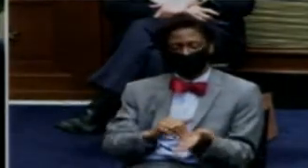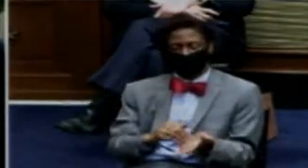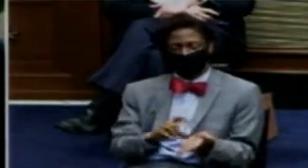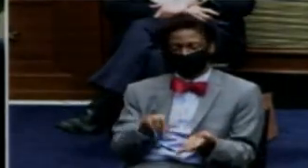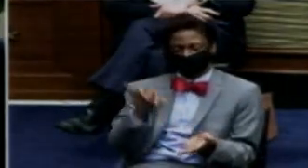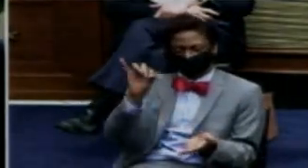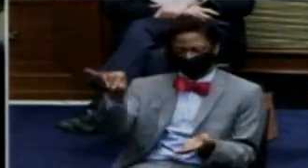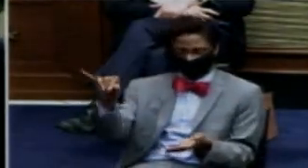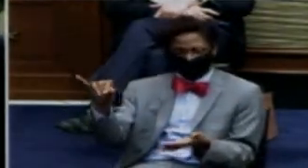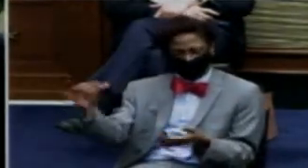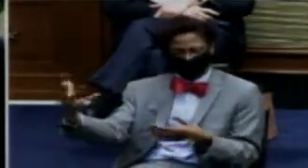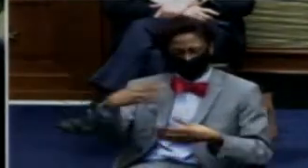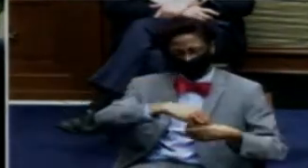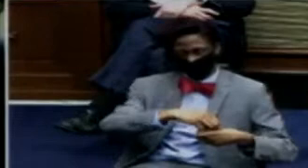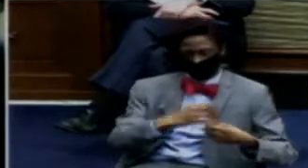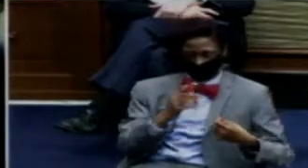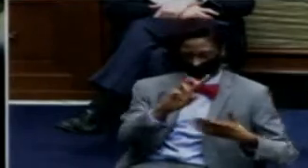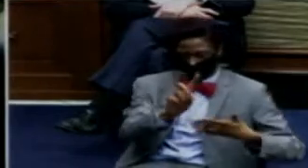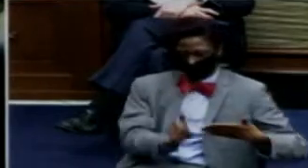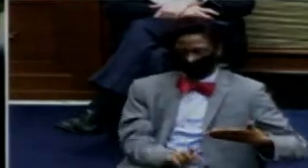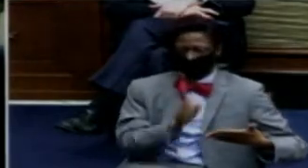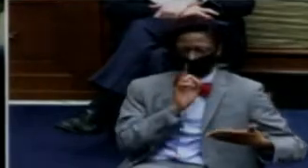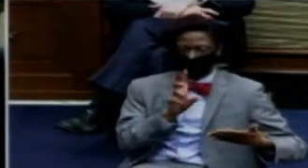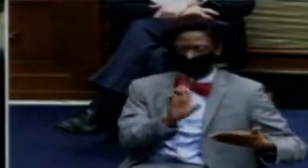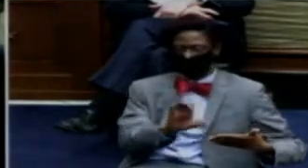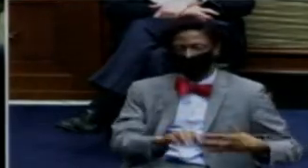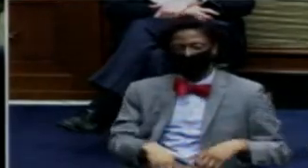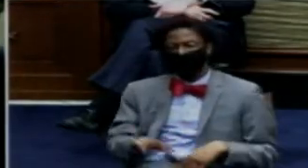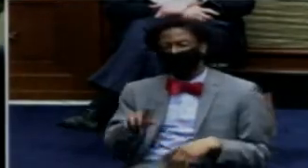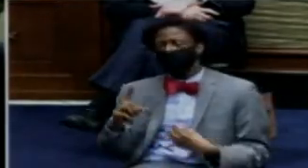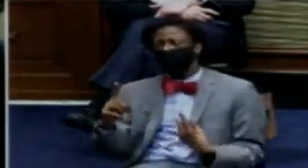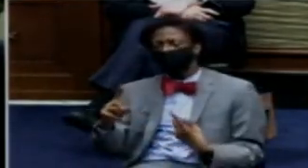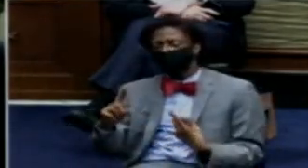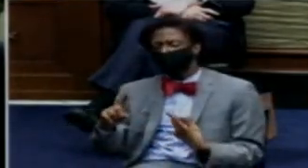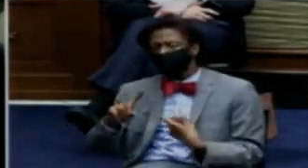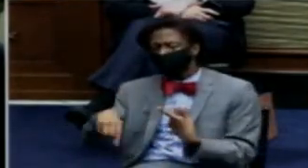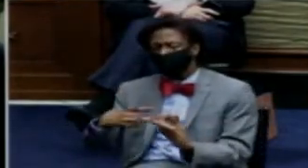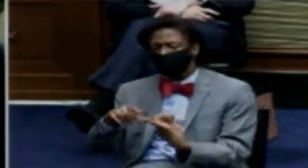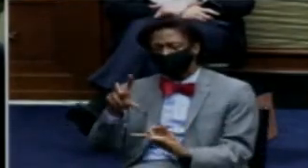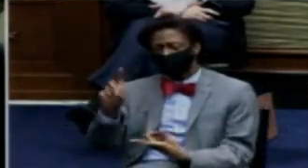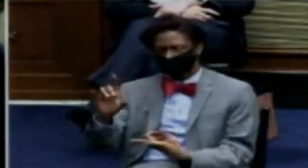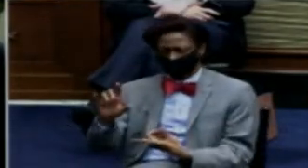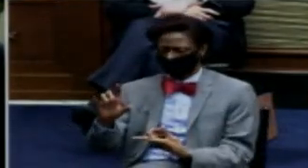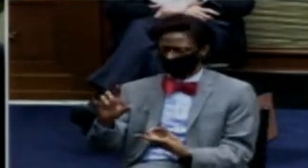well into consideration. Can you tell me when the district came under congressional authority?